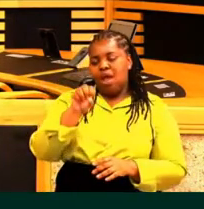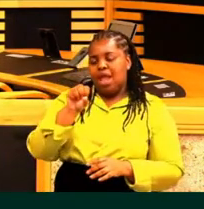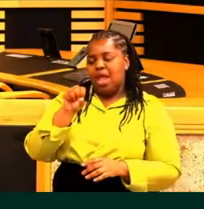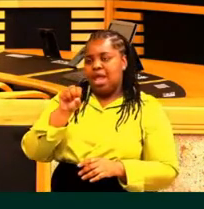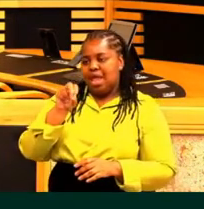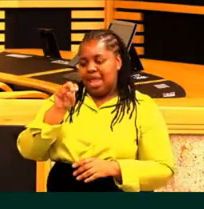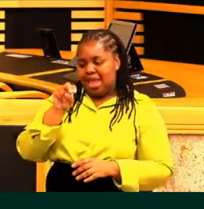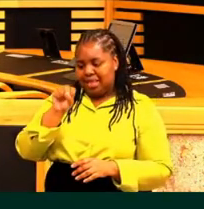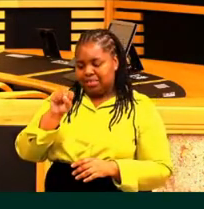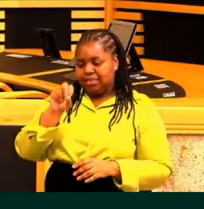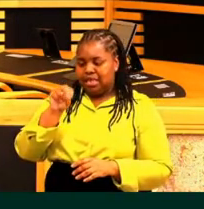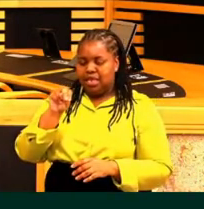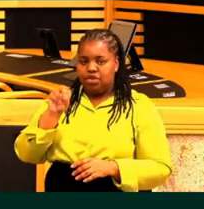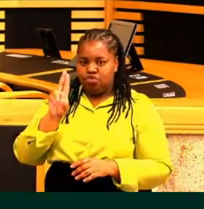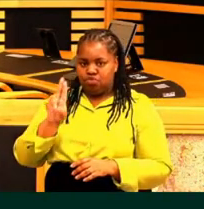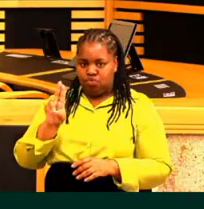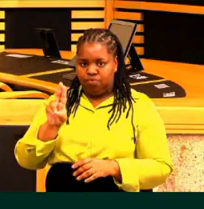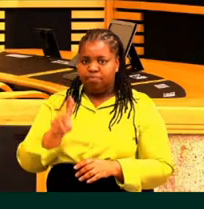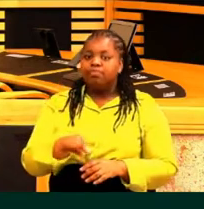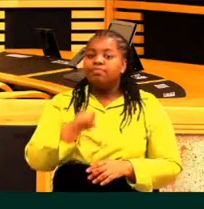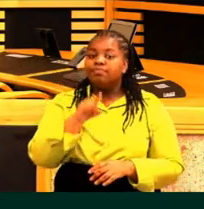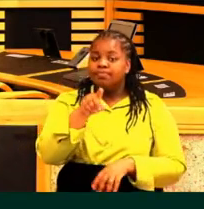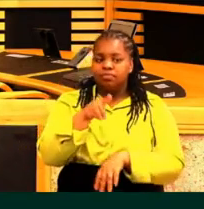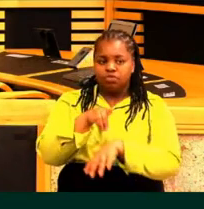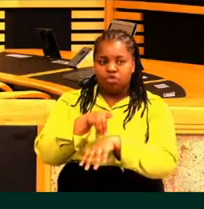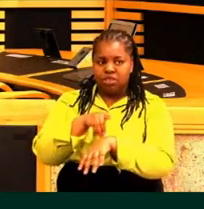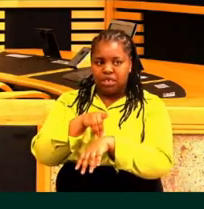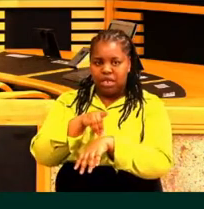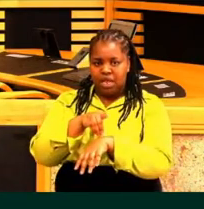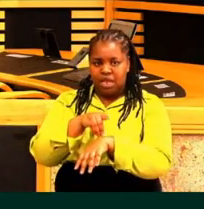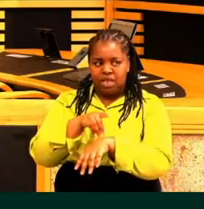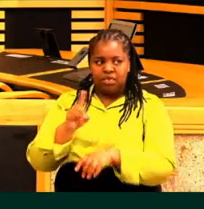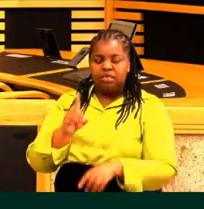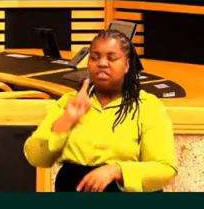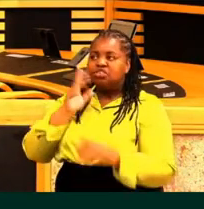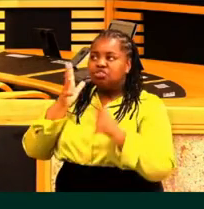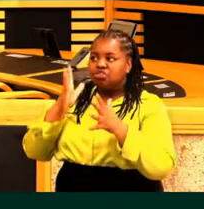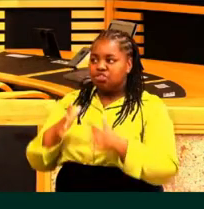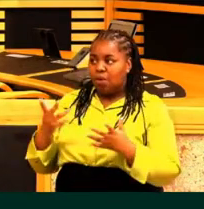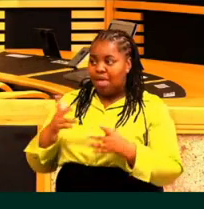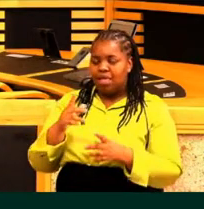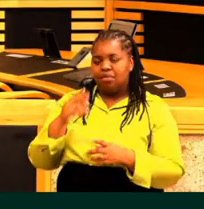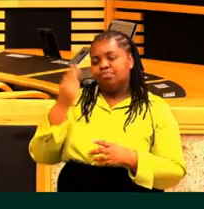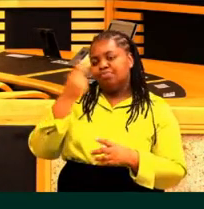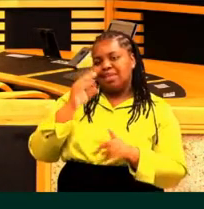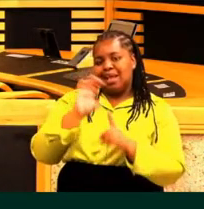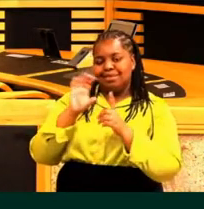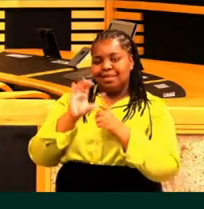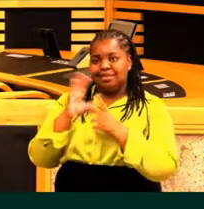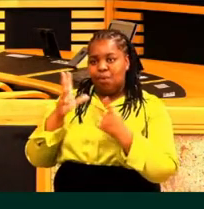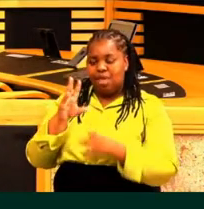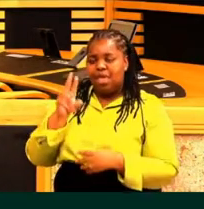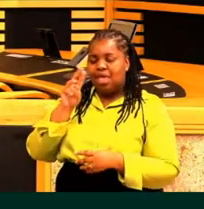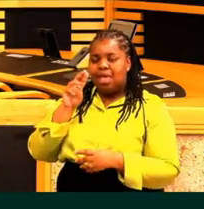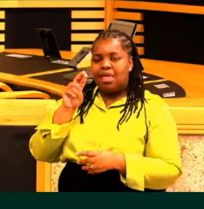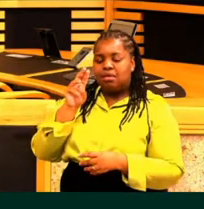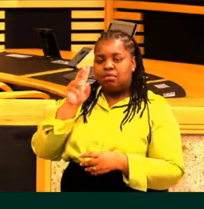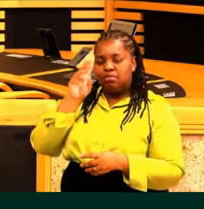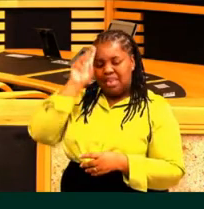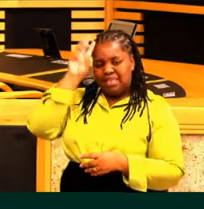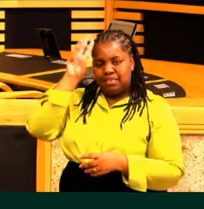that is a former sociology lecturer in the faculty of Arts at Nelson Mandela University